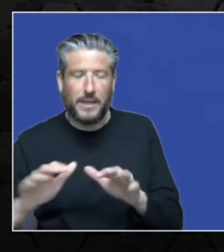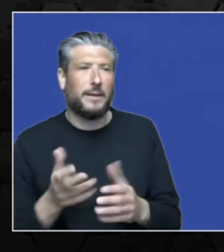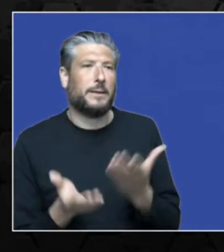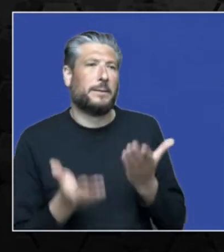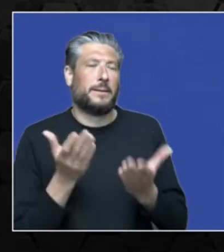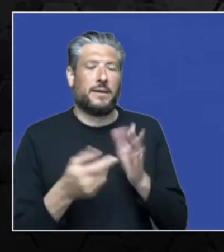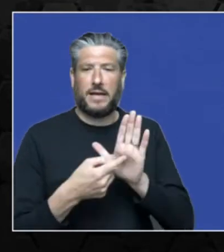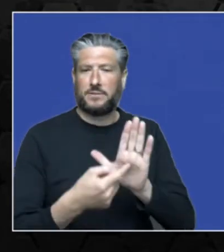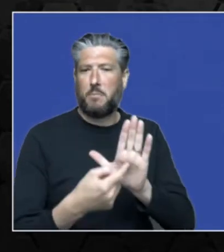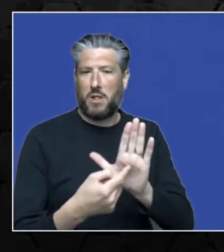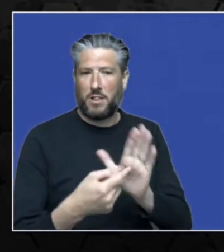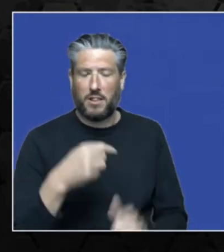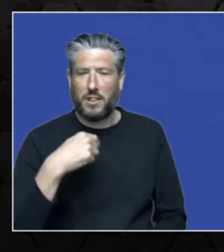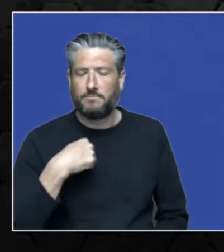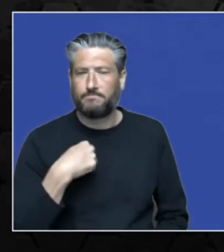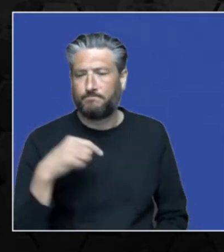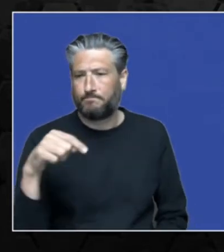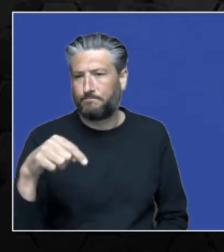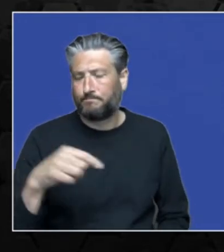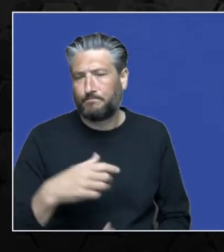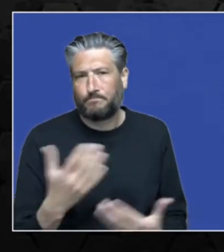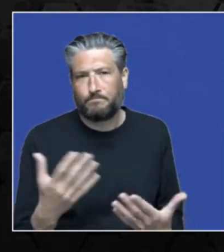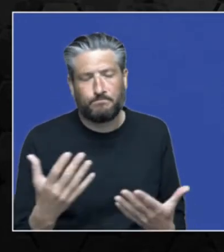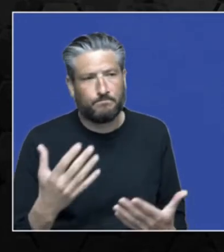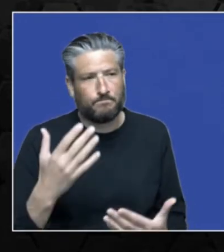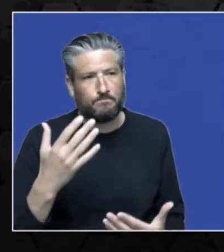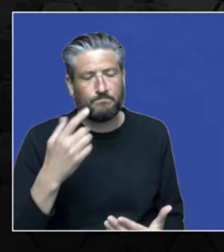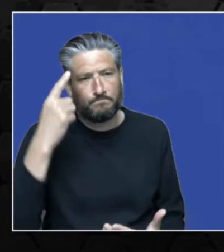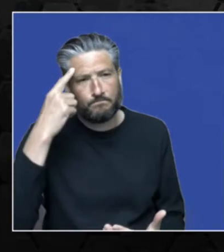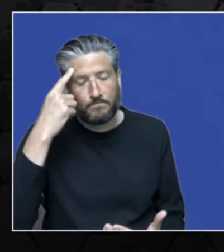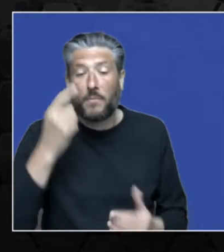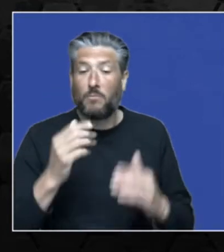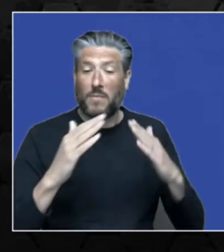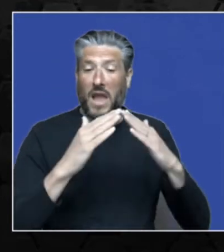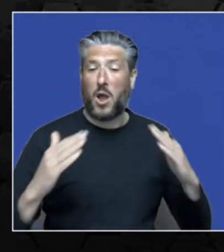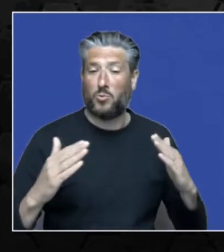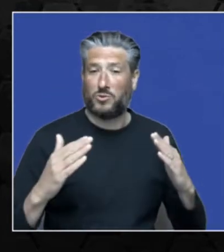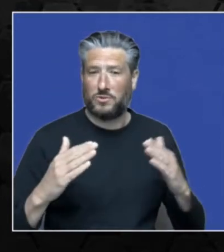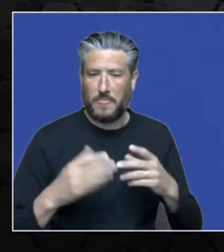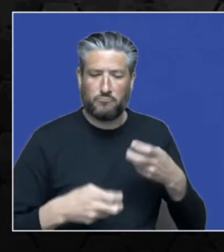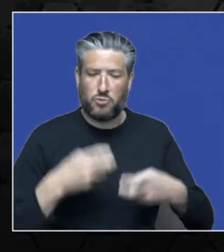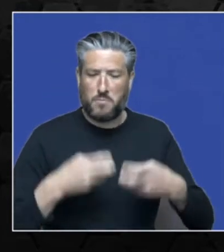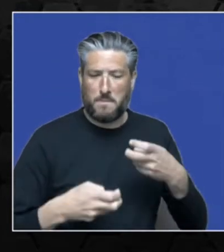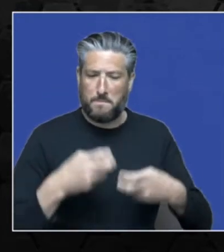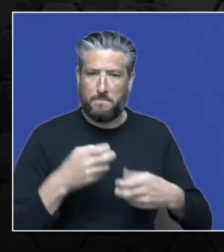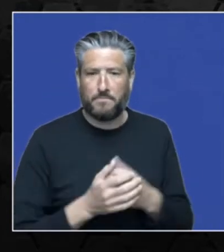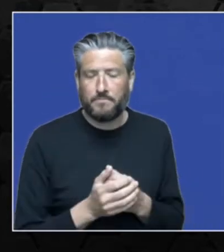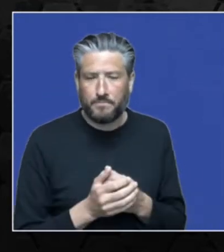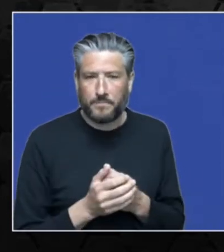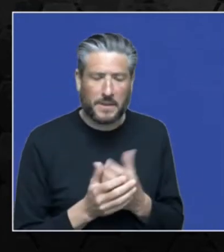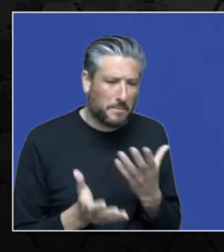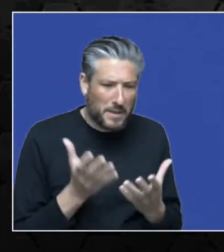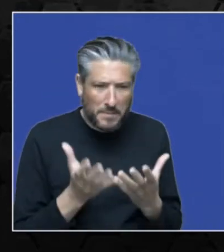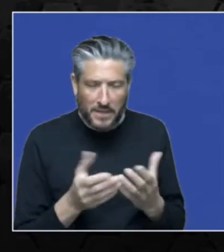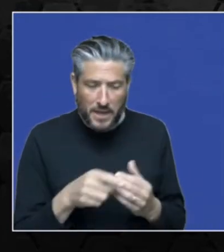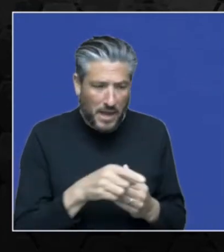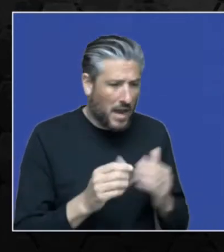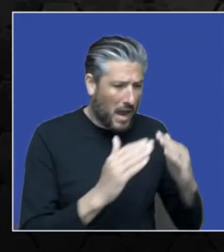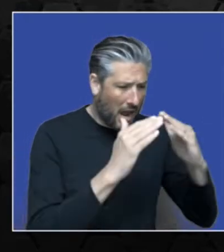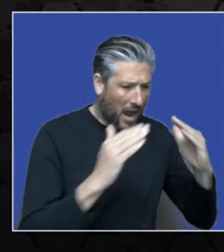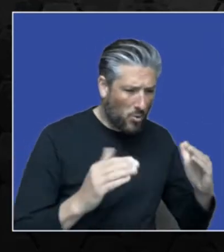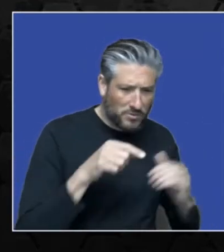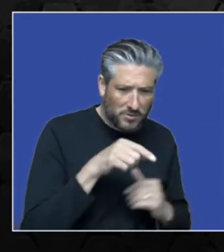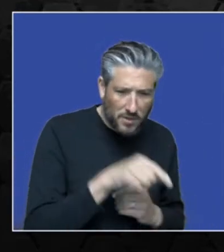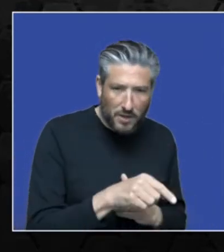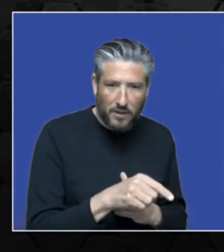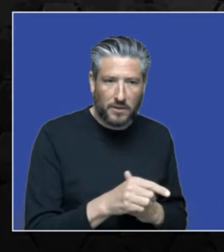in regression, if I'm talking about like a housing problem. So if I'm saying that this house is this much square feet, so is it really true